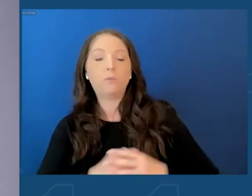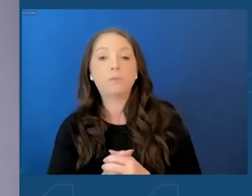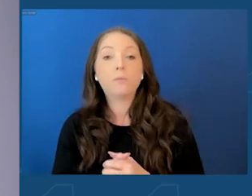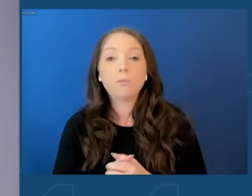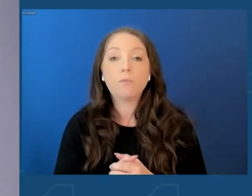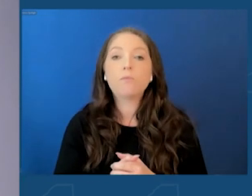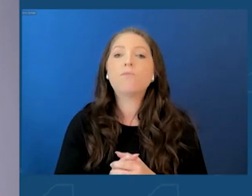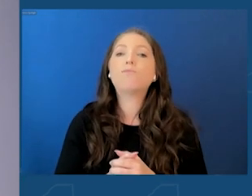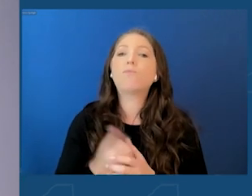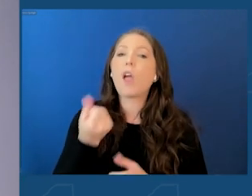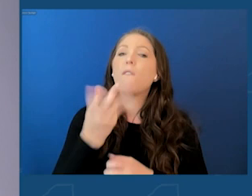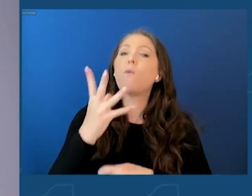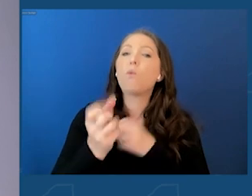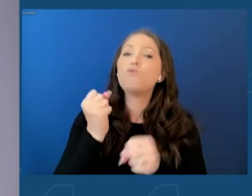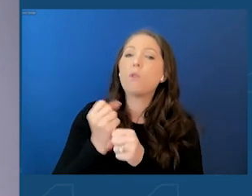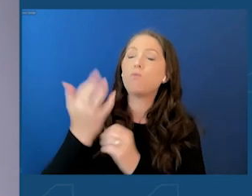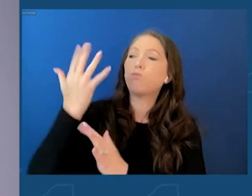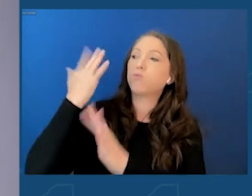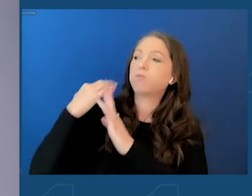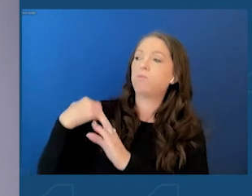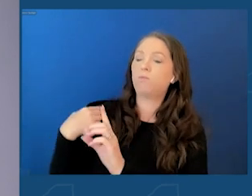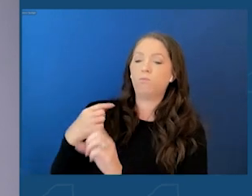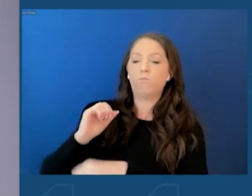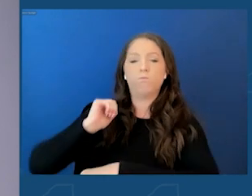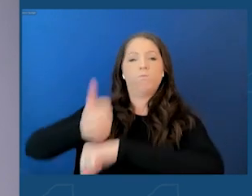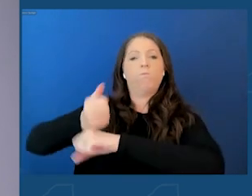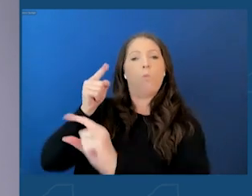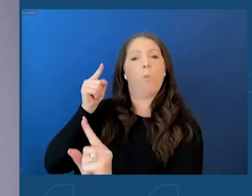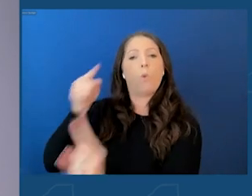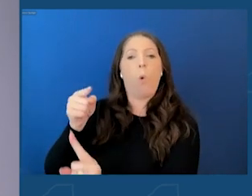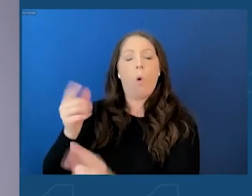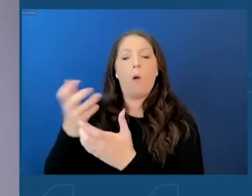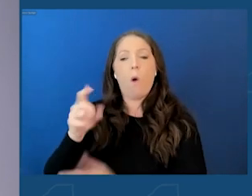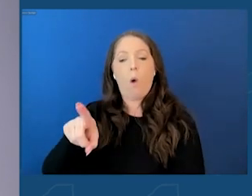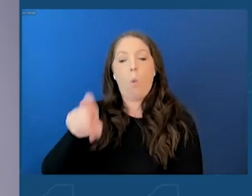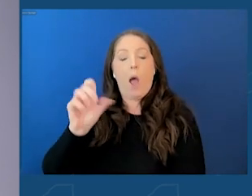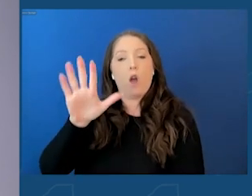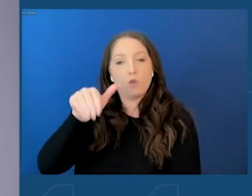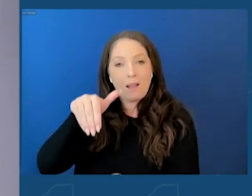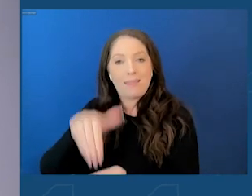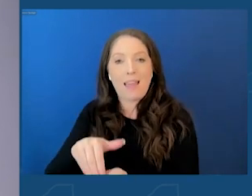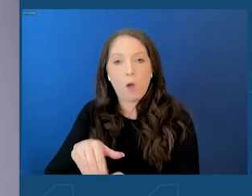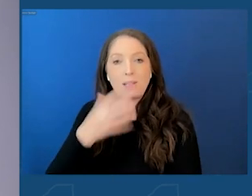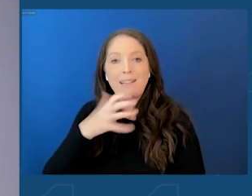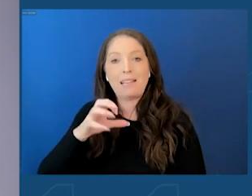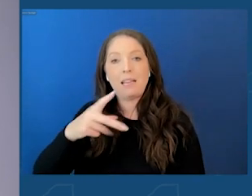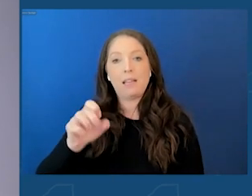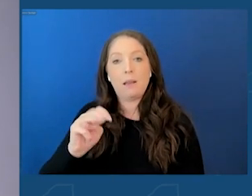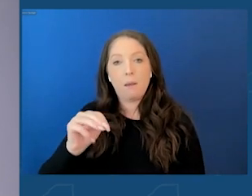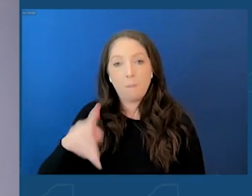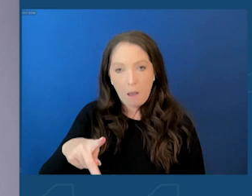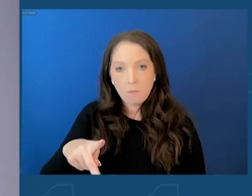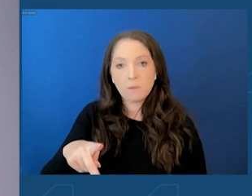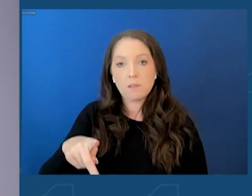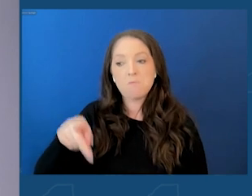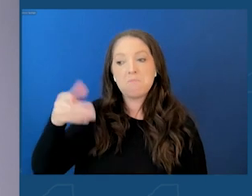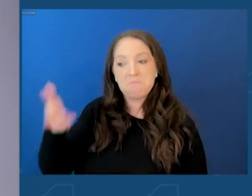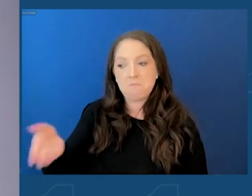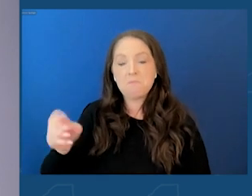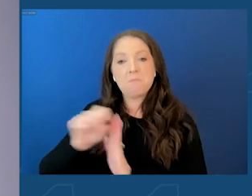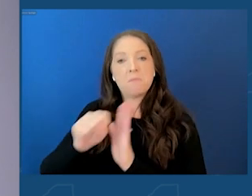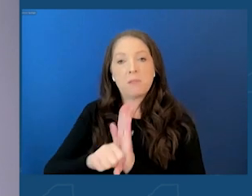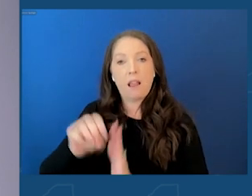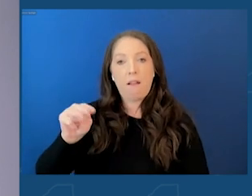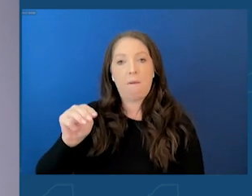I set a goal of installing 100,000 heat pumps in Maine by 2025 to reduce